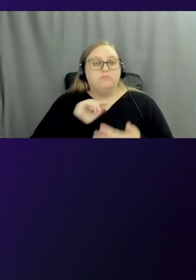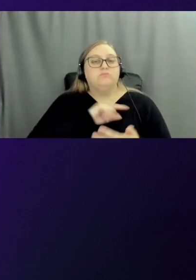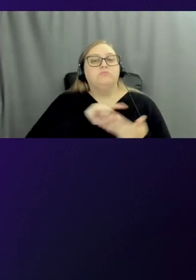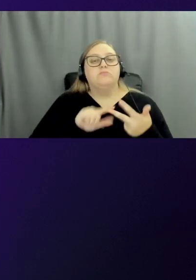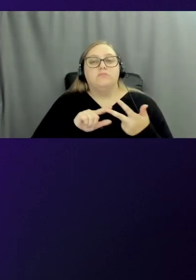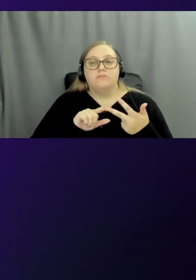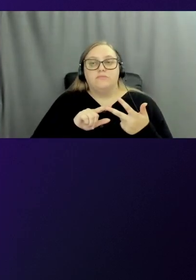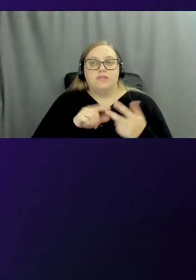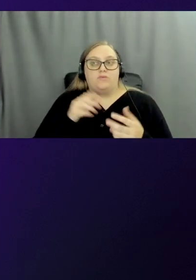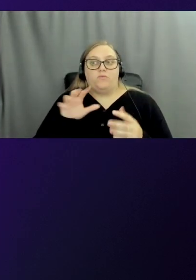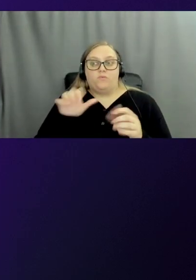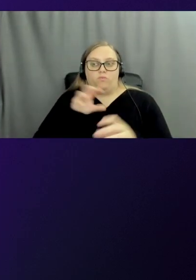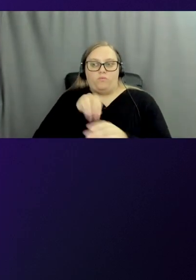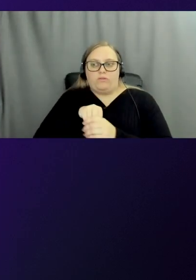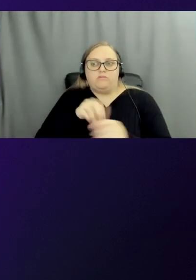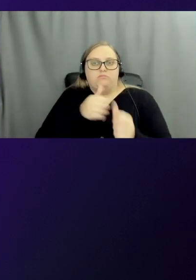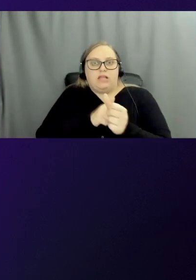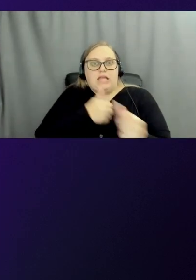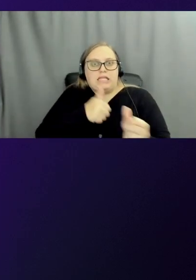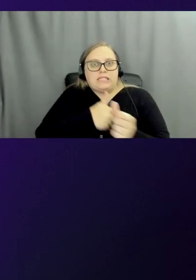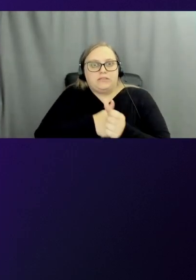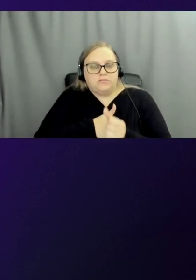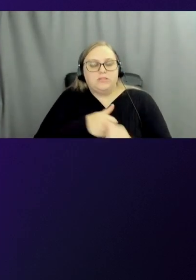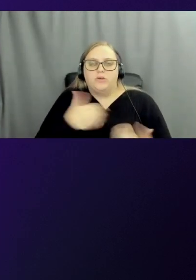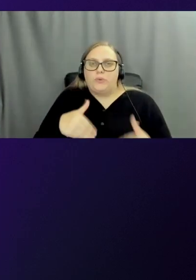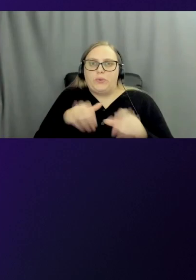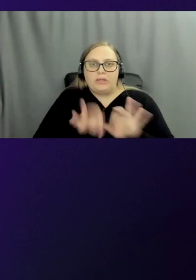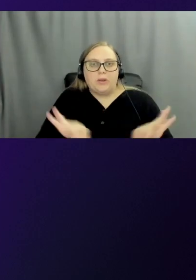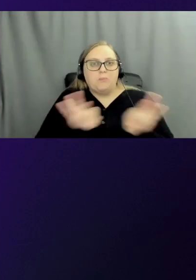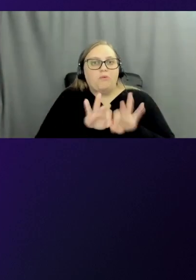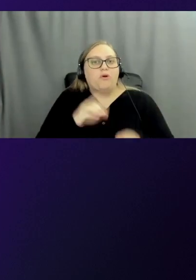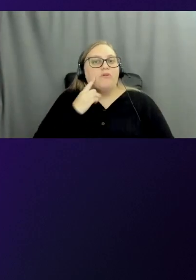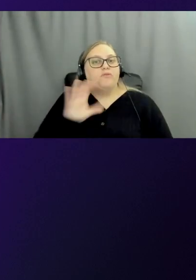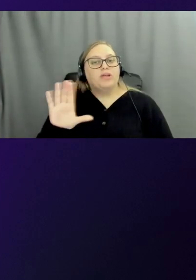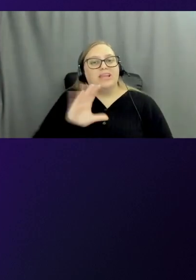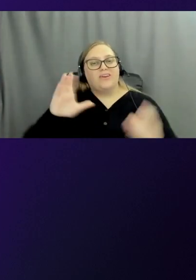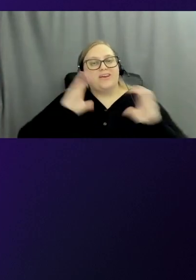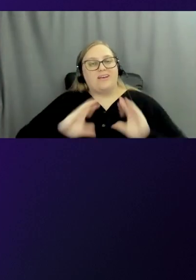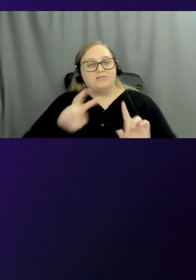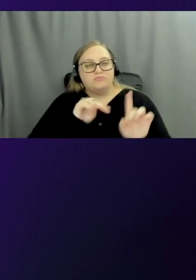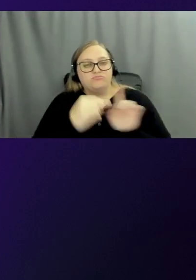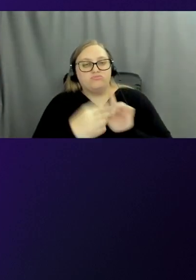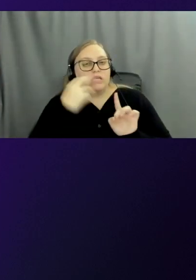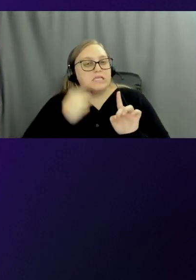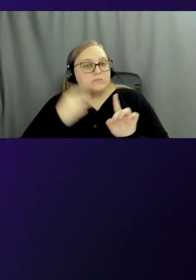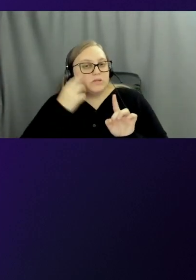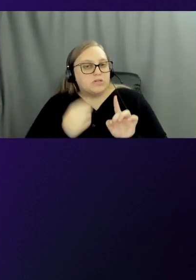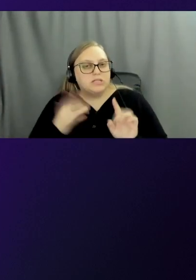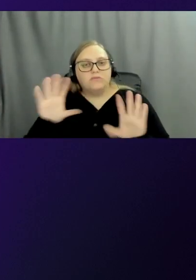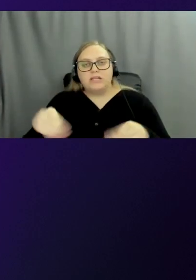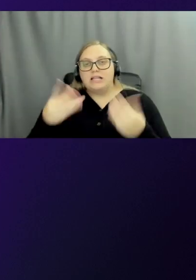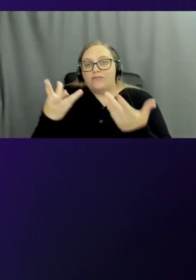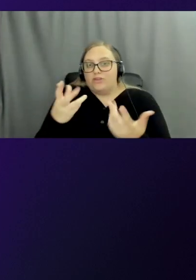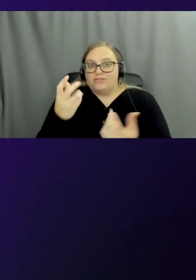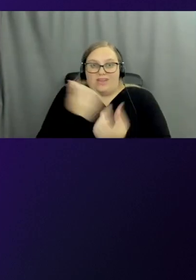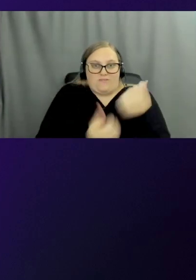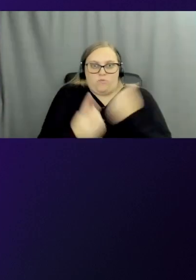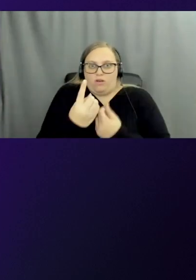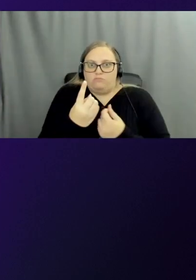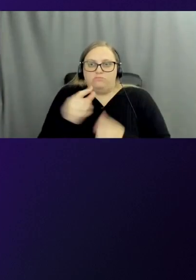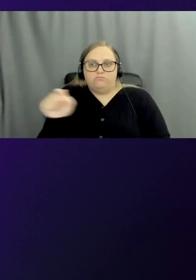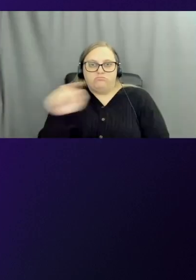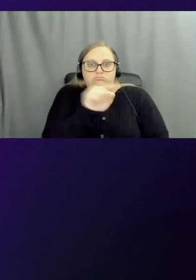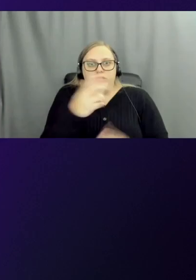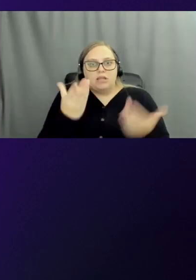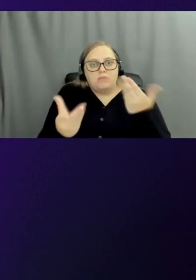the latency is really important for their customer experience, for the delivering the experience for all three of us, so anybody out there as well who's maybe used